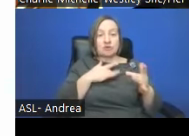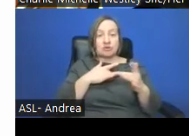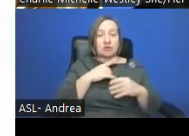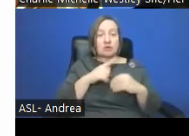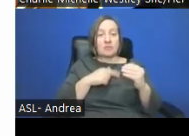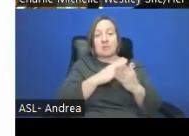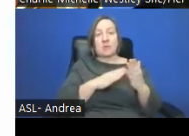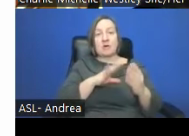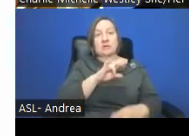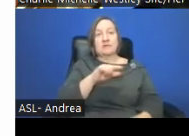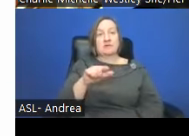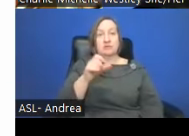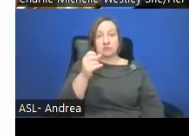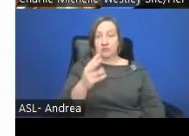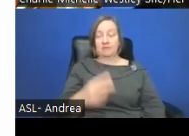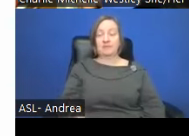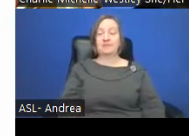sections 7 through 12?